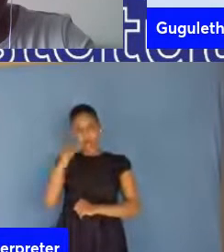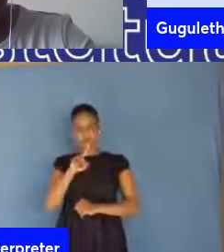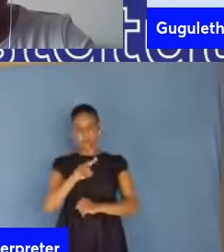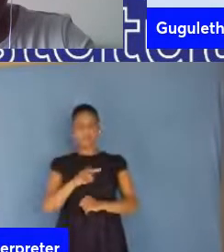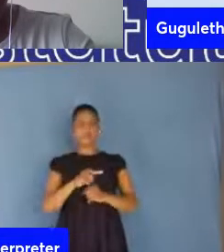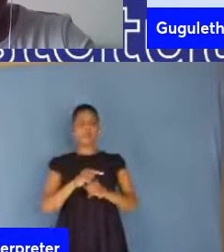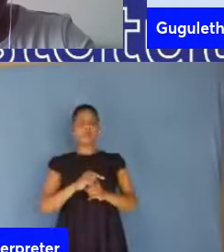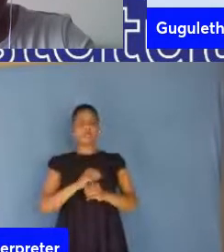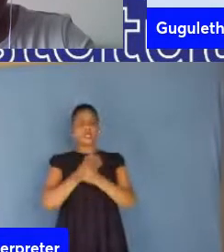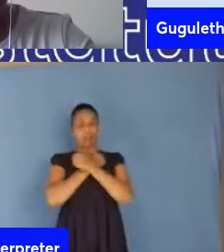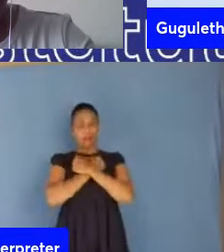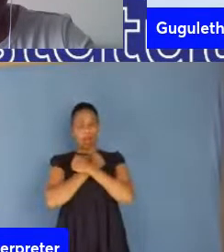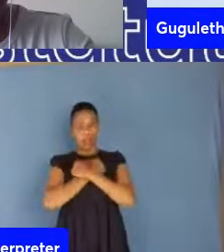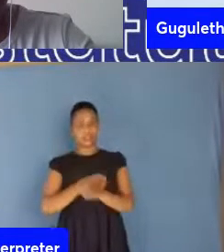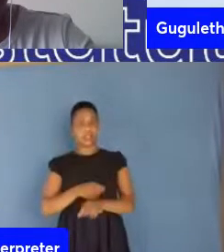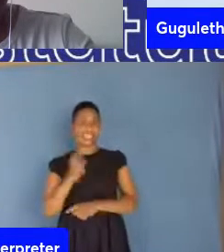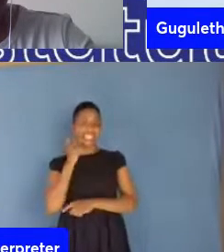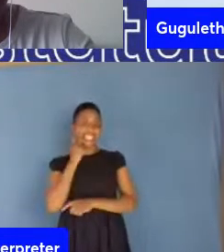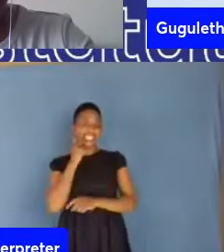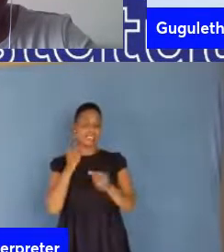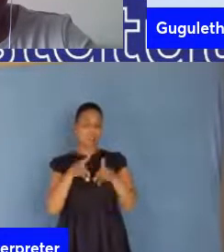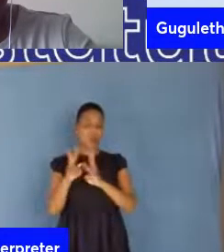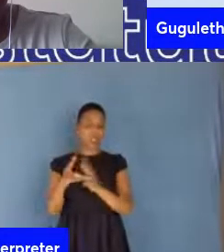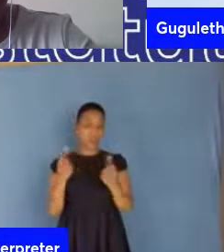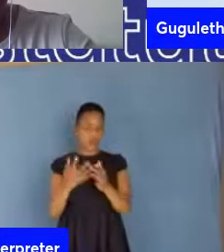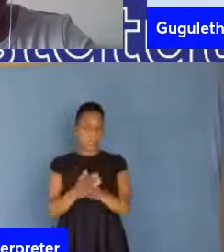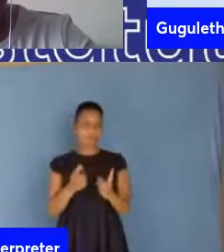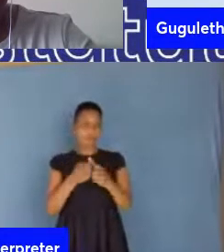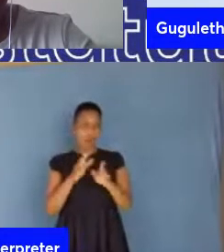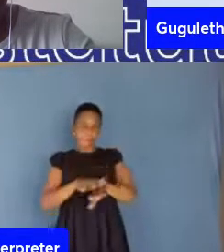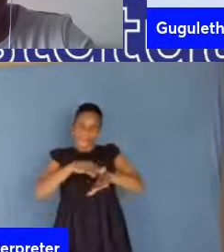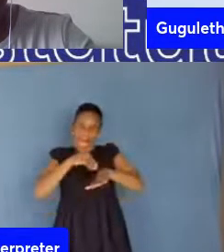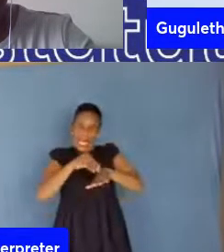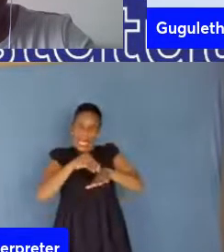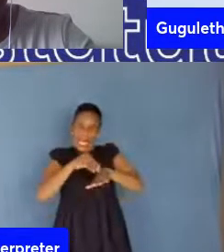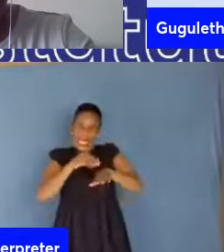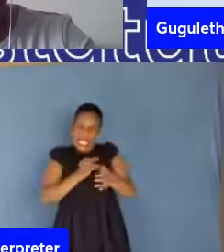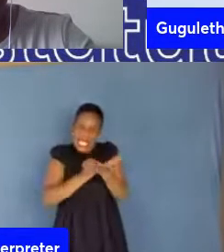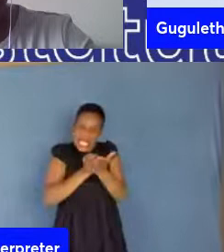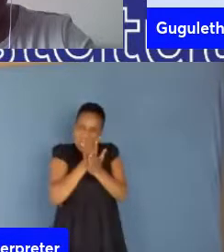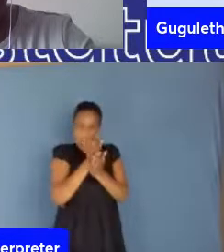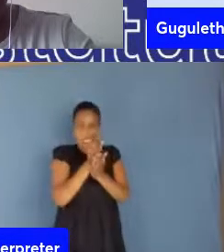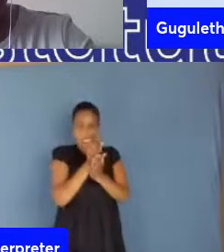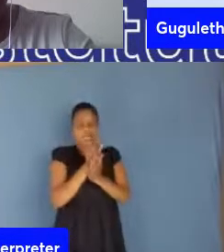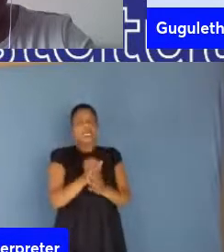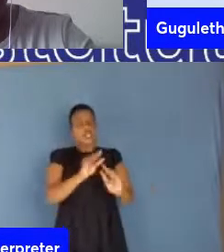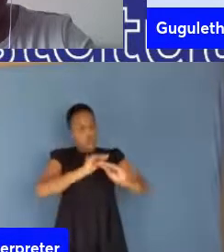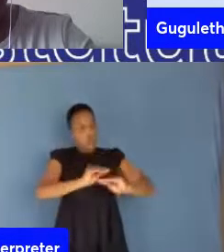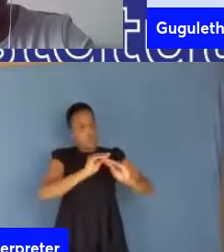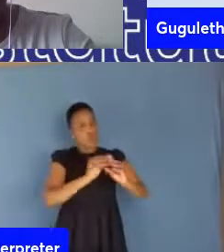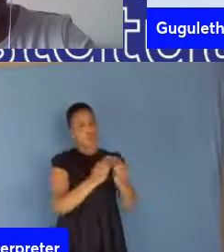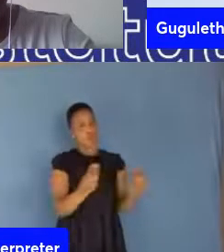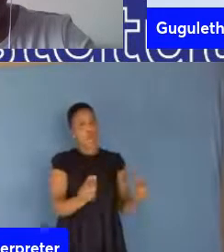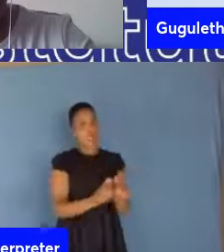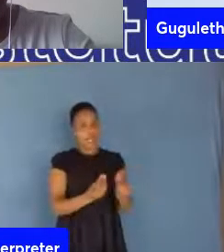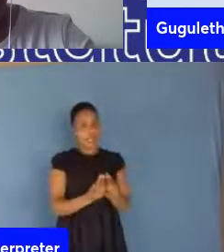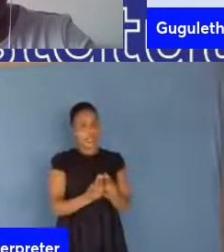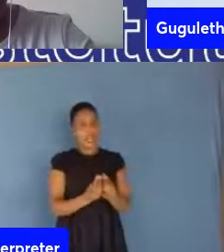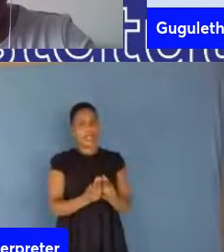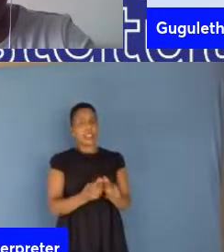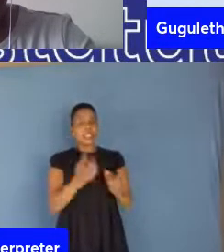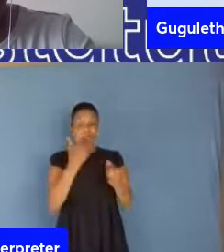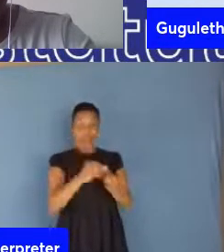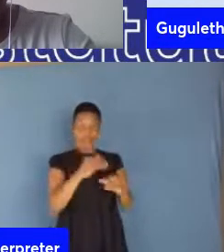age, already teaching your kids that if they set a boundary that they do not want to be touched, then they should not be